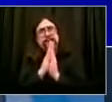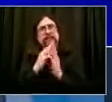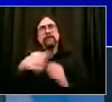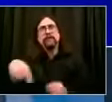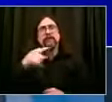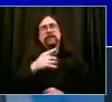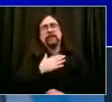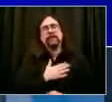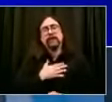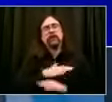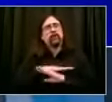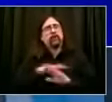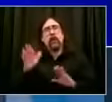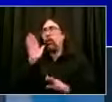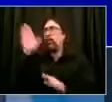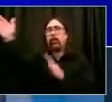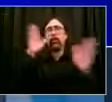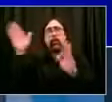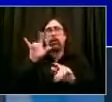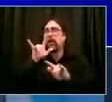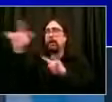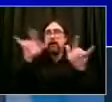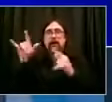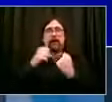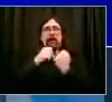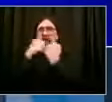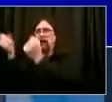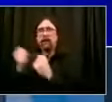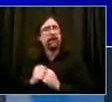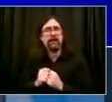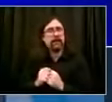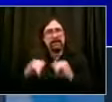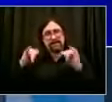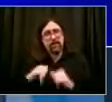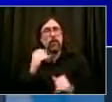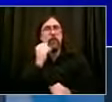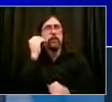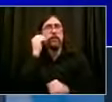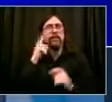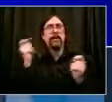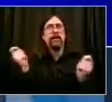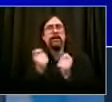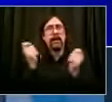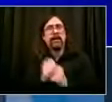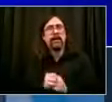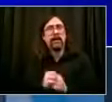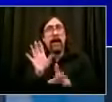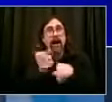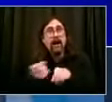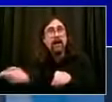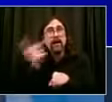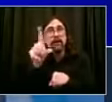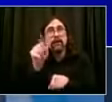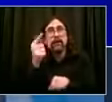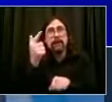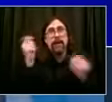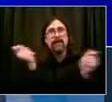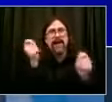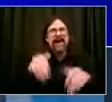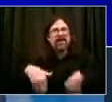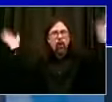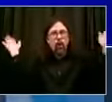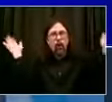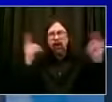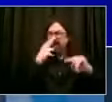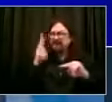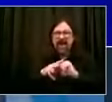make ourselves safe. But to make sure that people understand, we have to have tough rules,